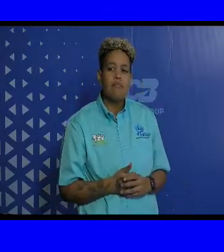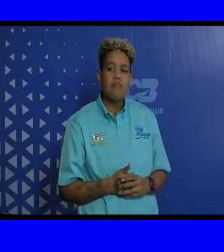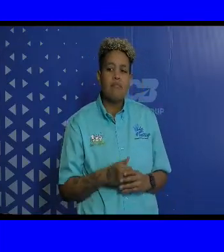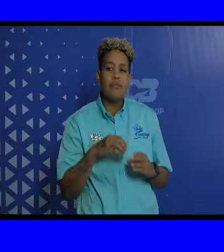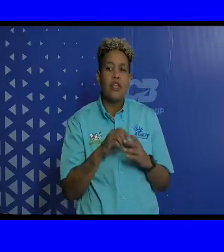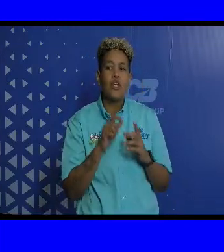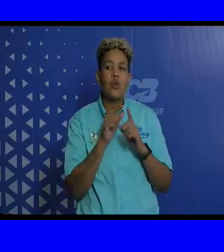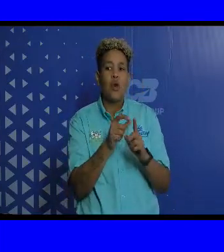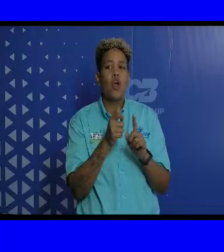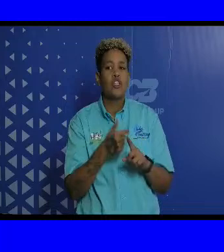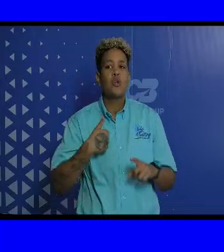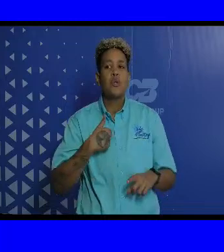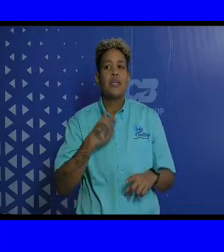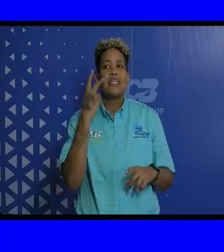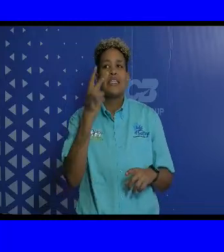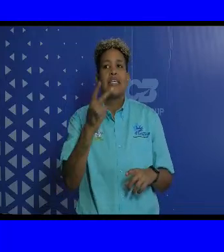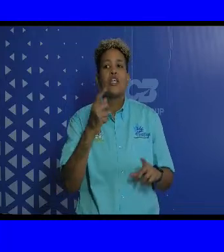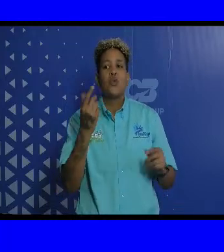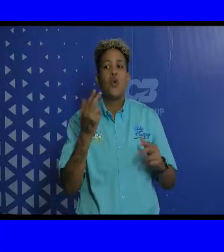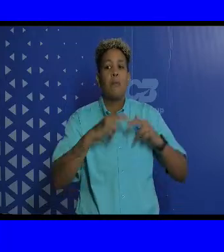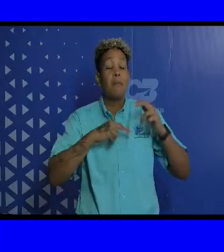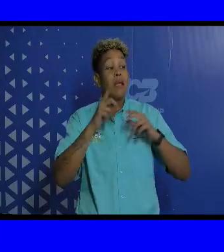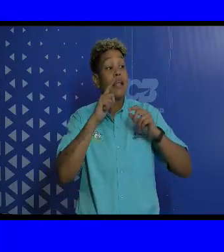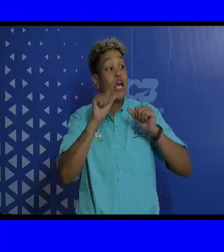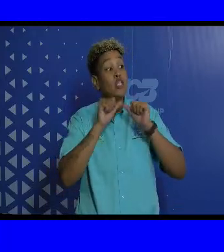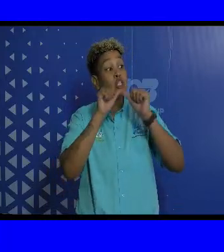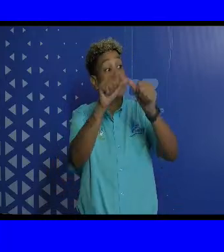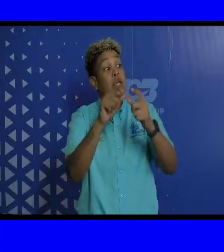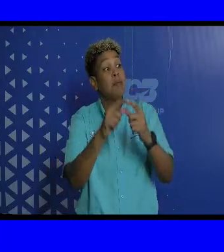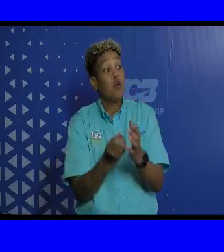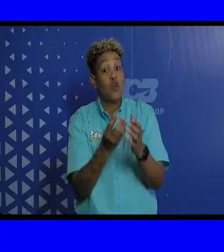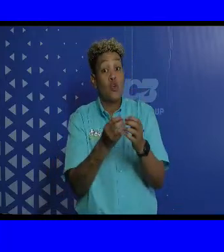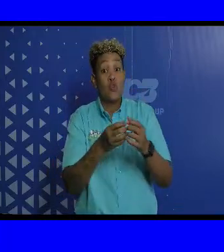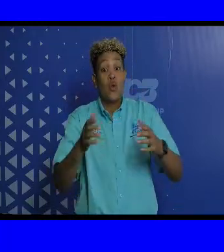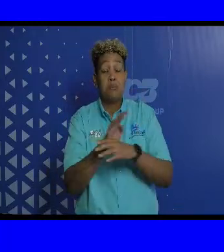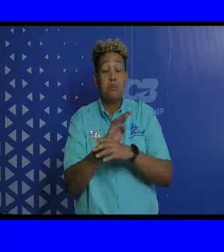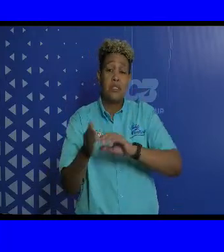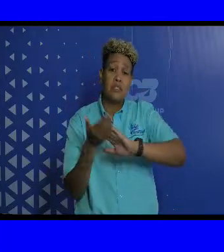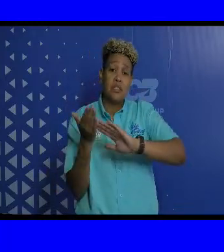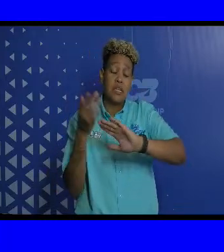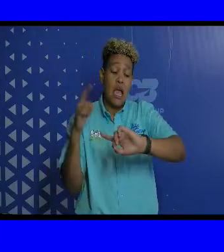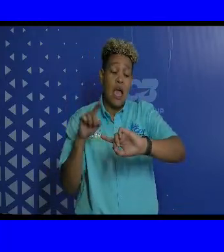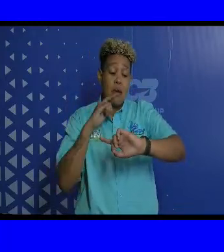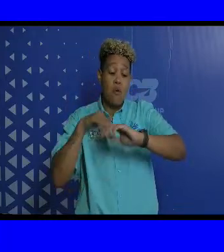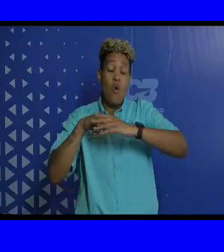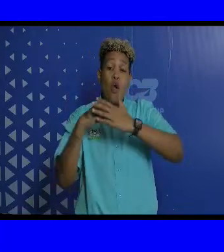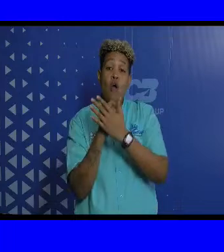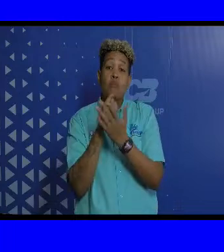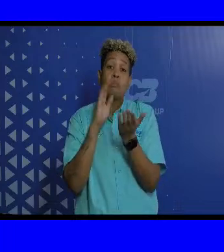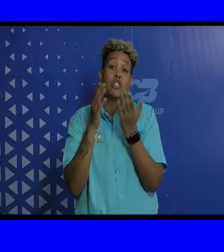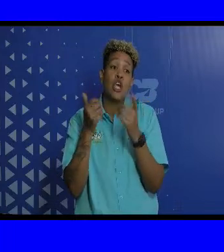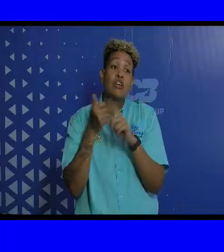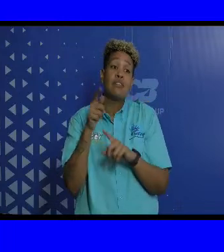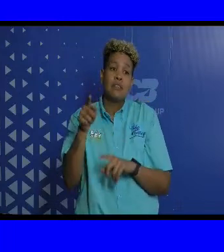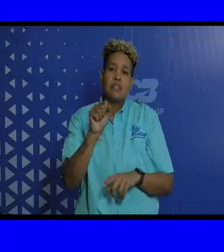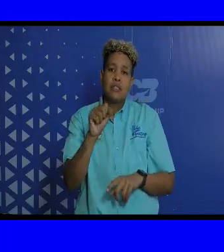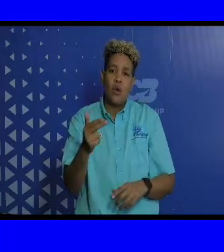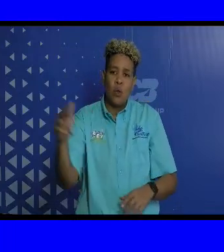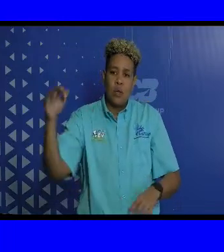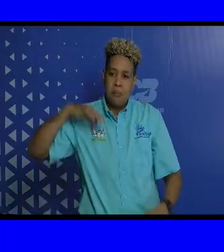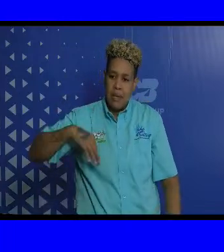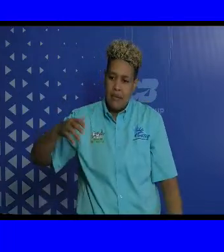In words, we are seeking to build a sustainable and growing enterprise that optimally serves its